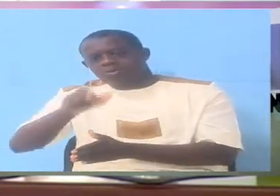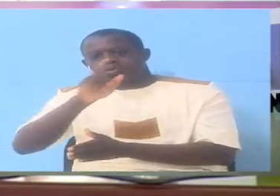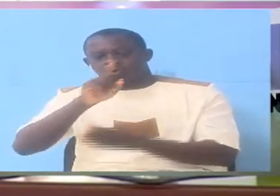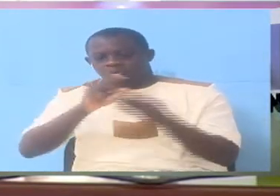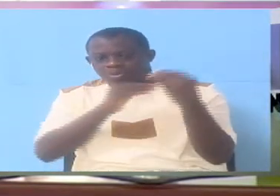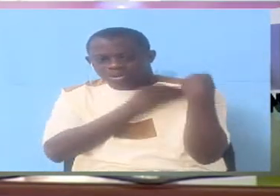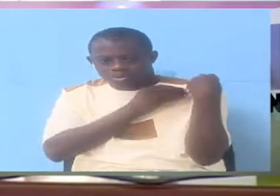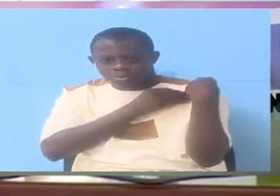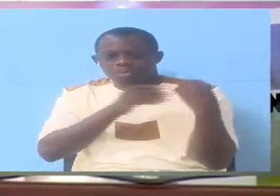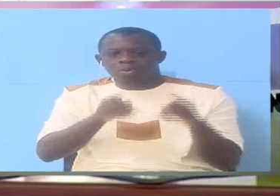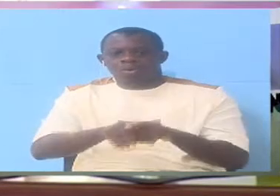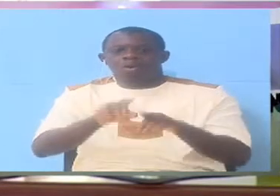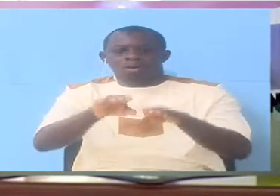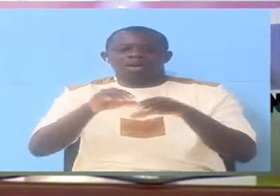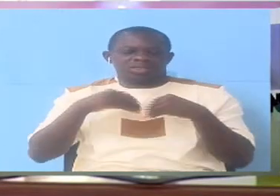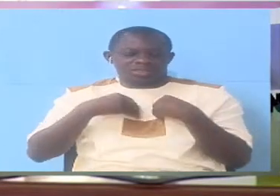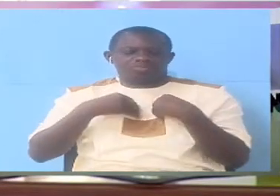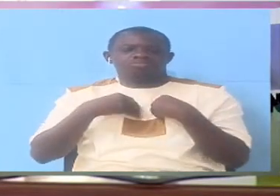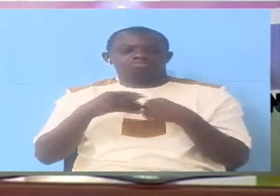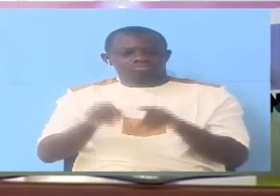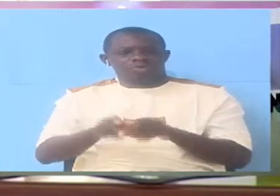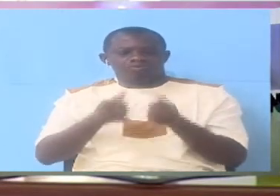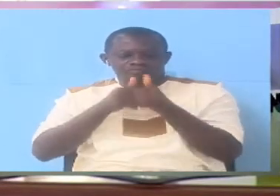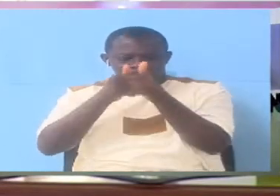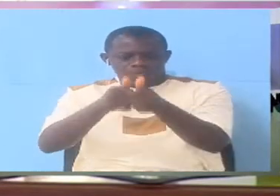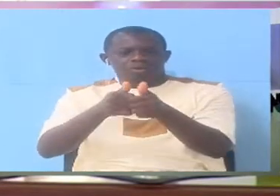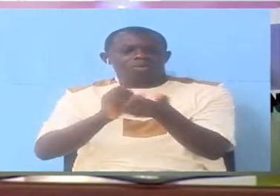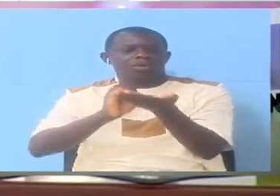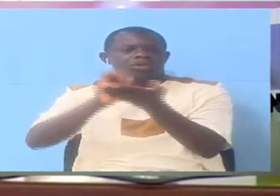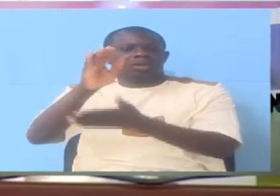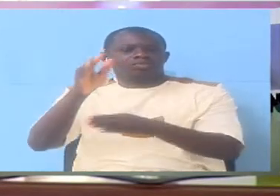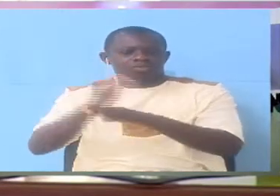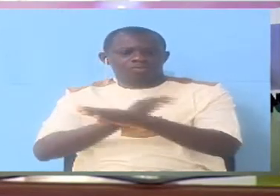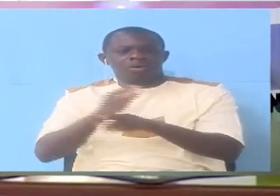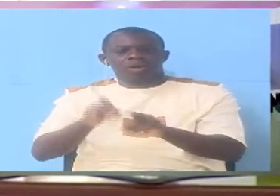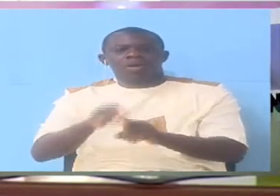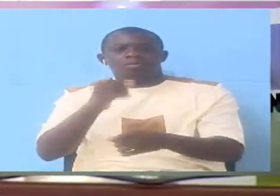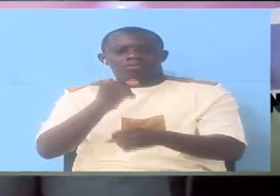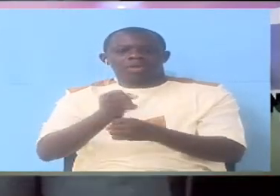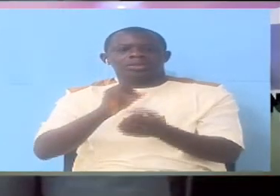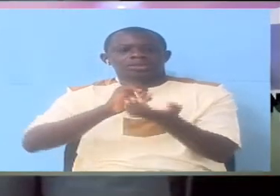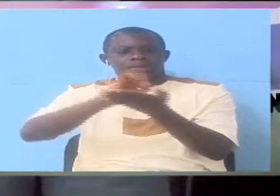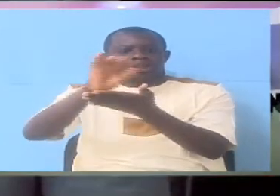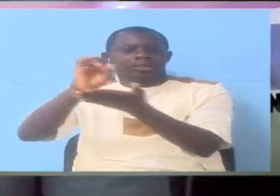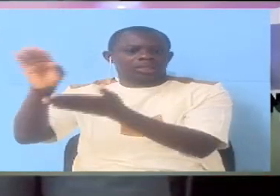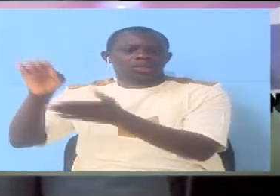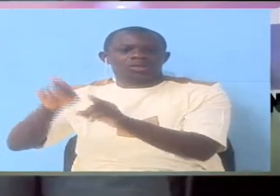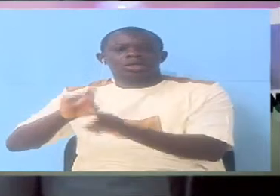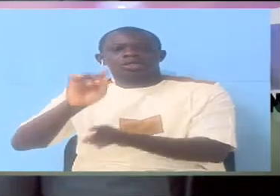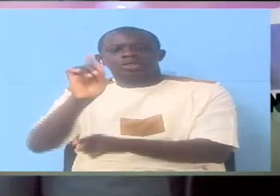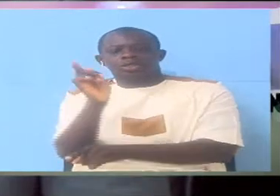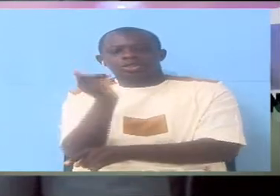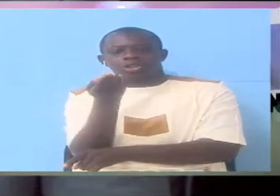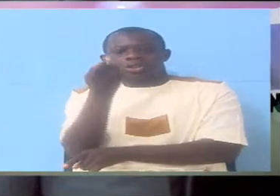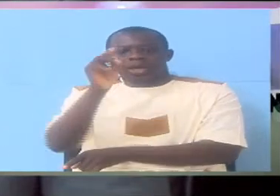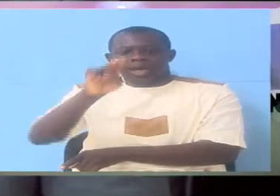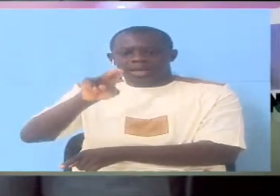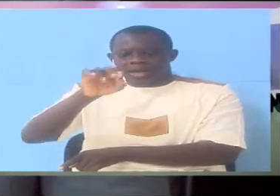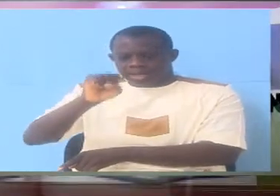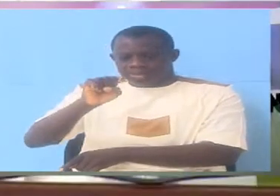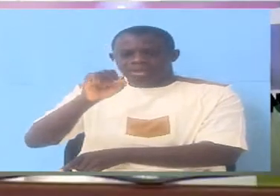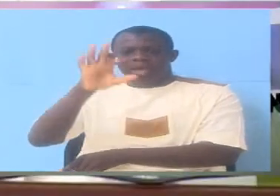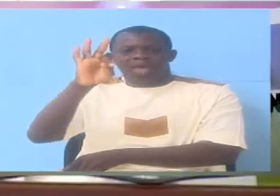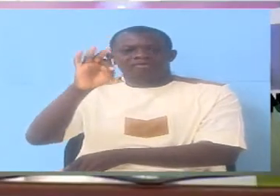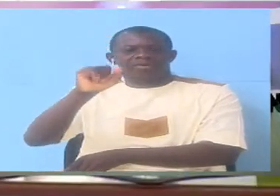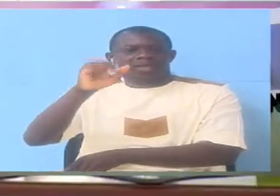already complied with the directive and had dispatched GNS Fatima, if I may be right, to